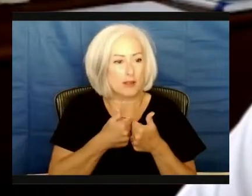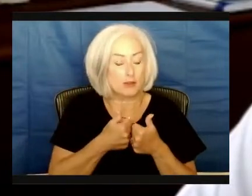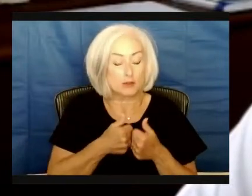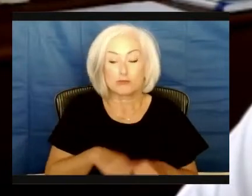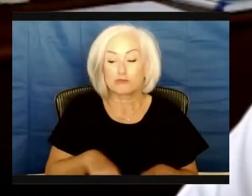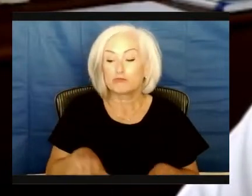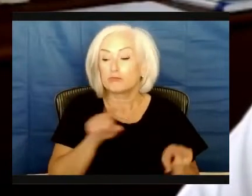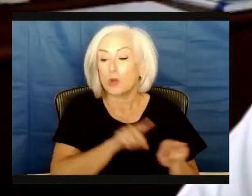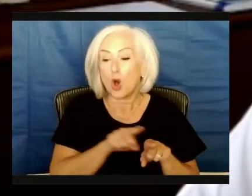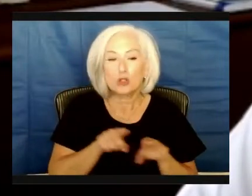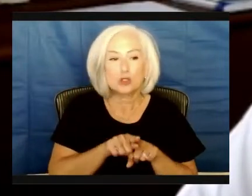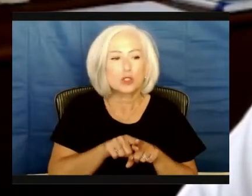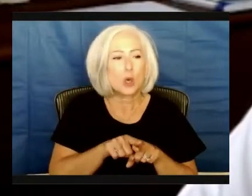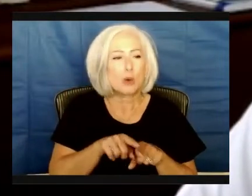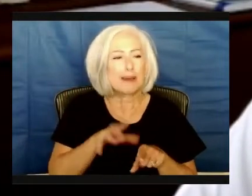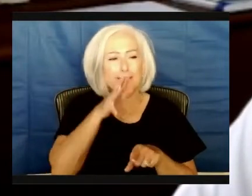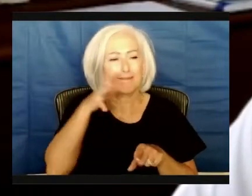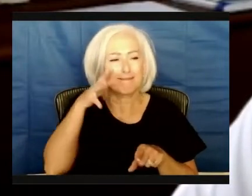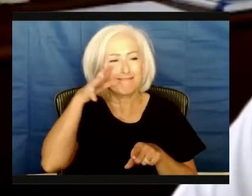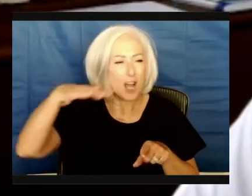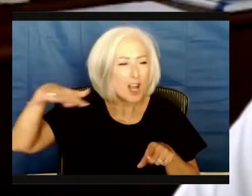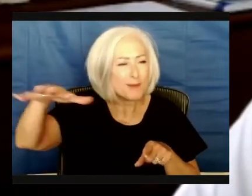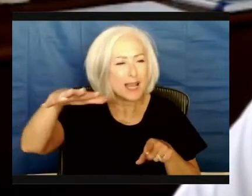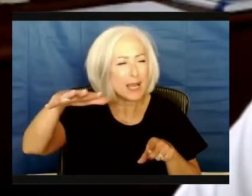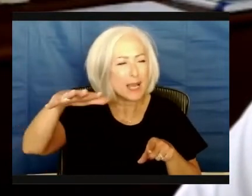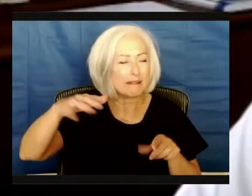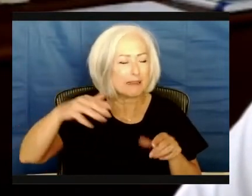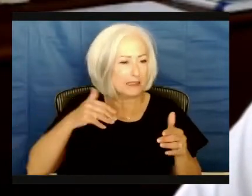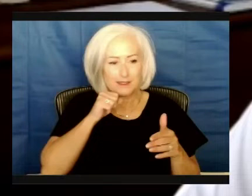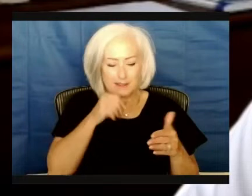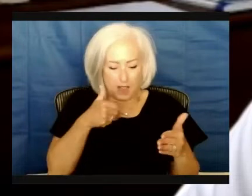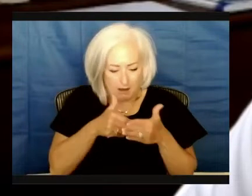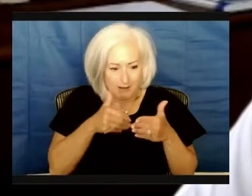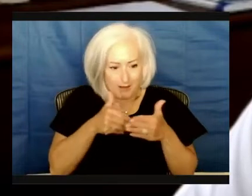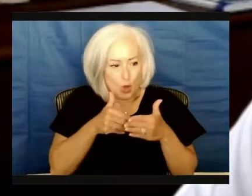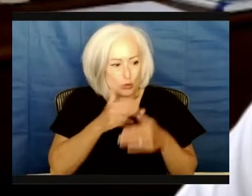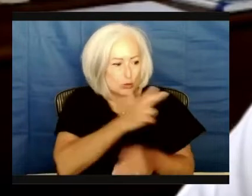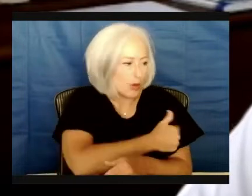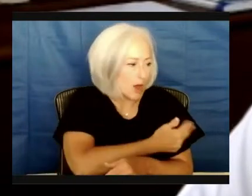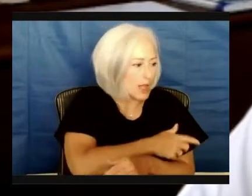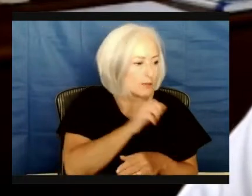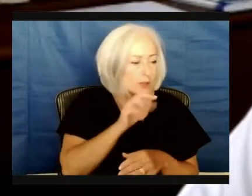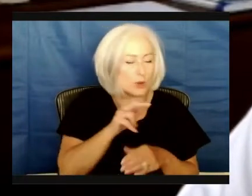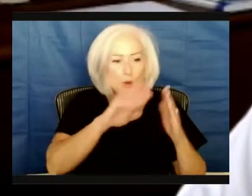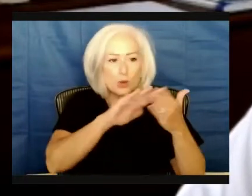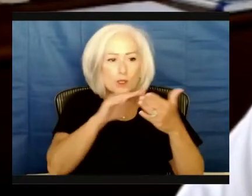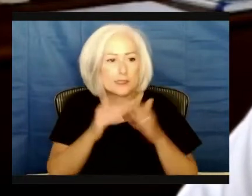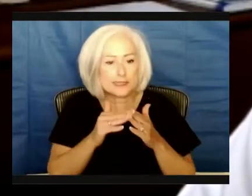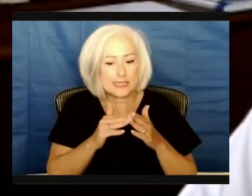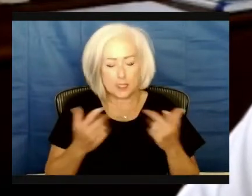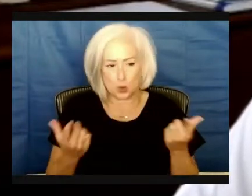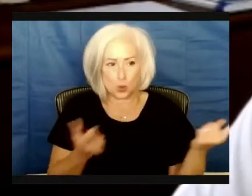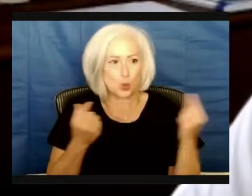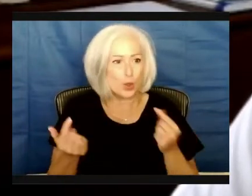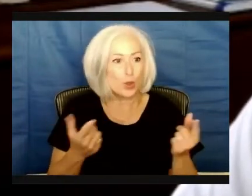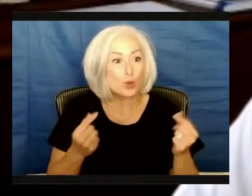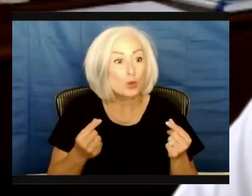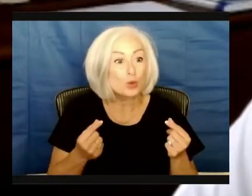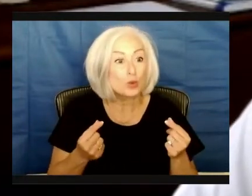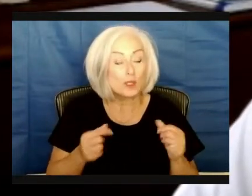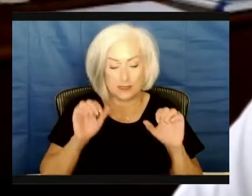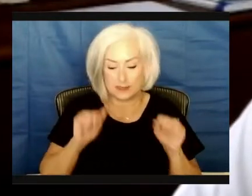as this, being able to access using a variety of things such as all-terrain vehicles, pickup trucks,